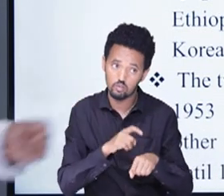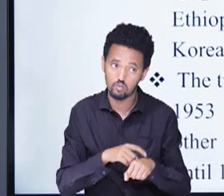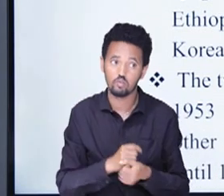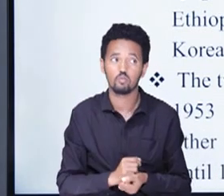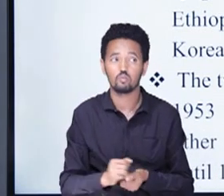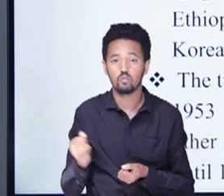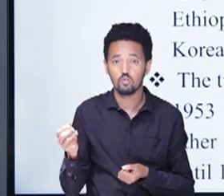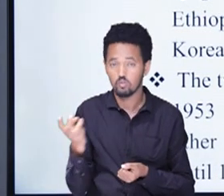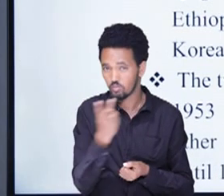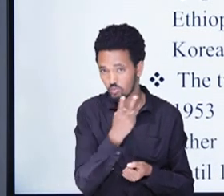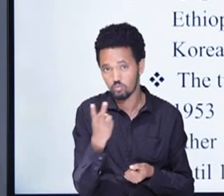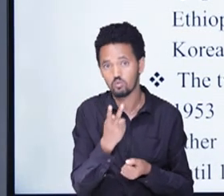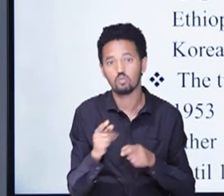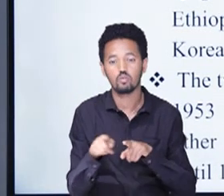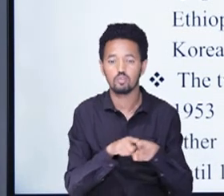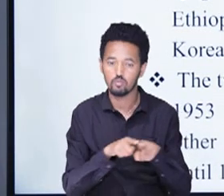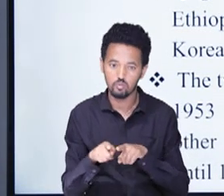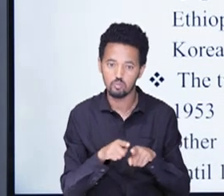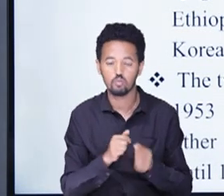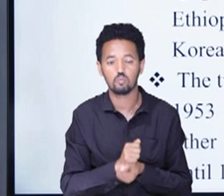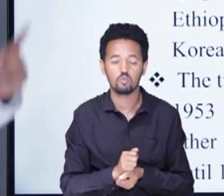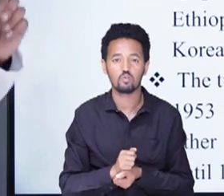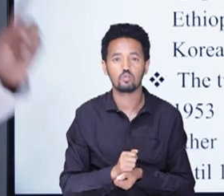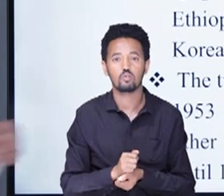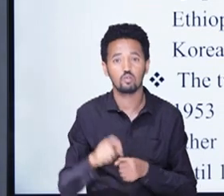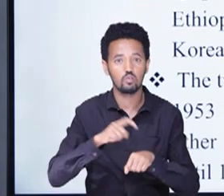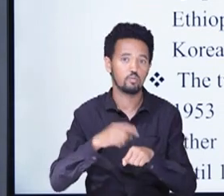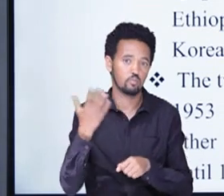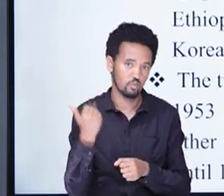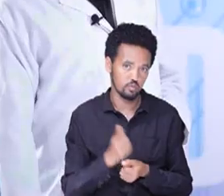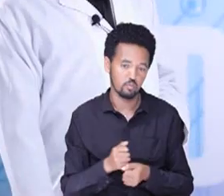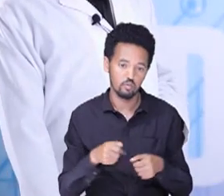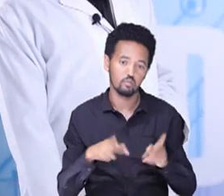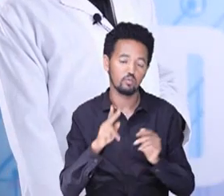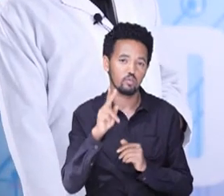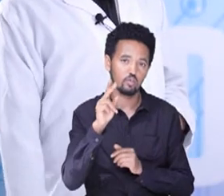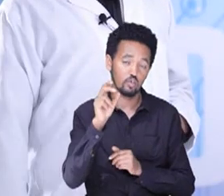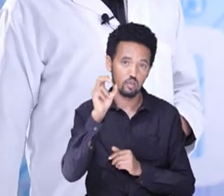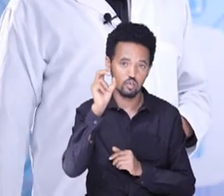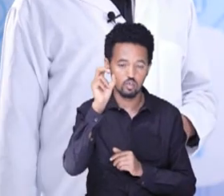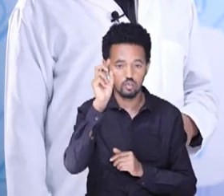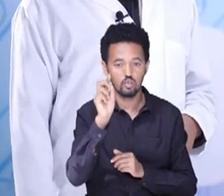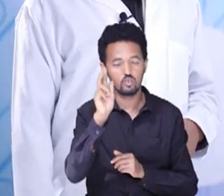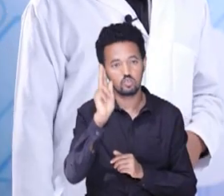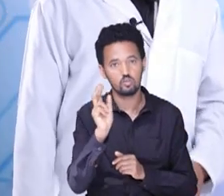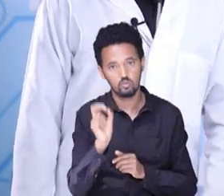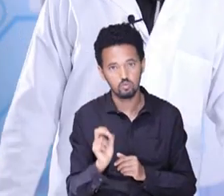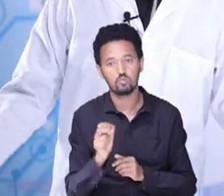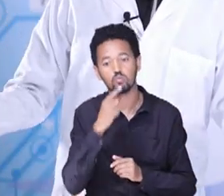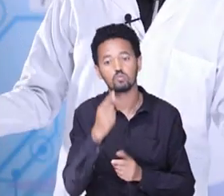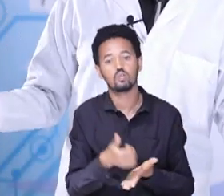two states signed an agreement in 1953 governing the Kanyo Station and other facilities in